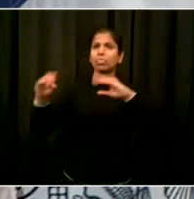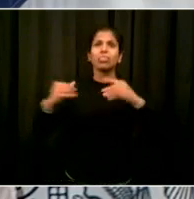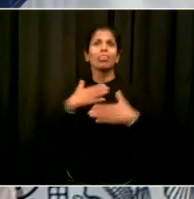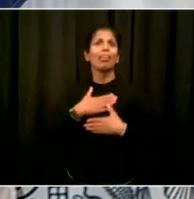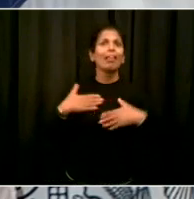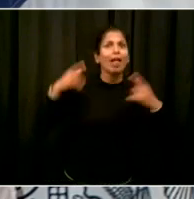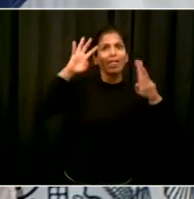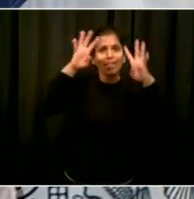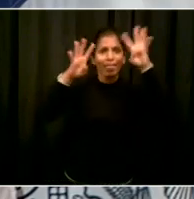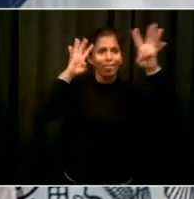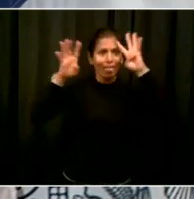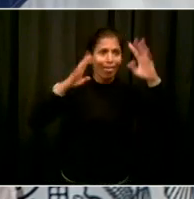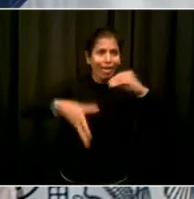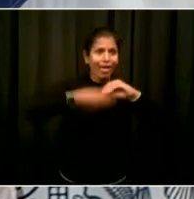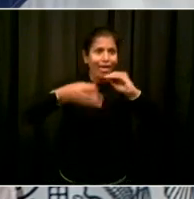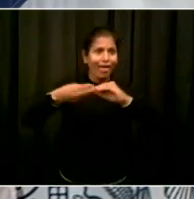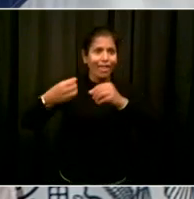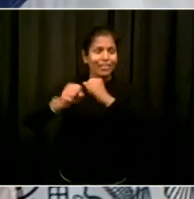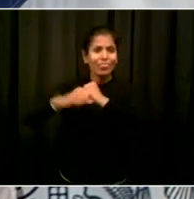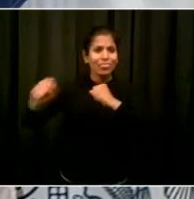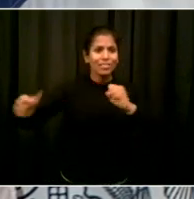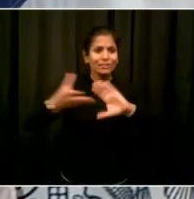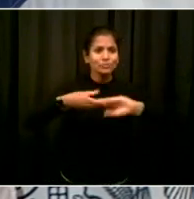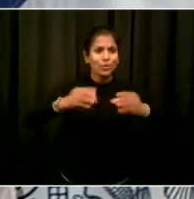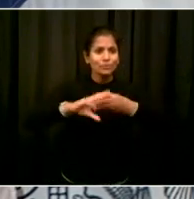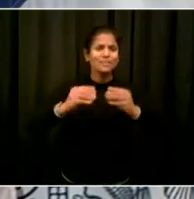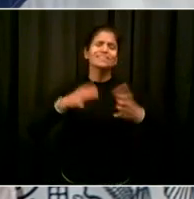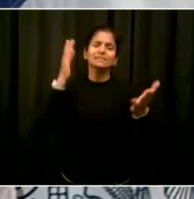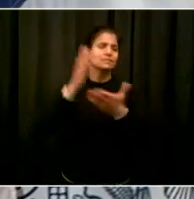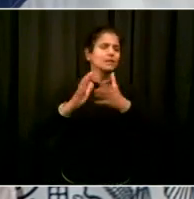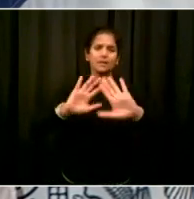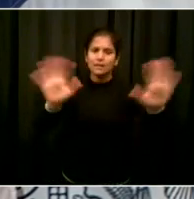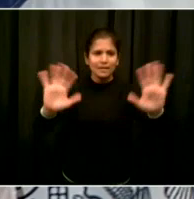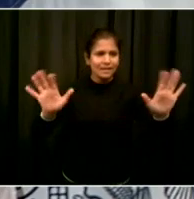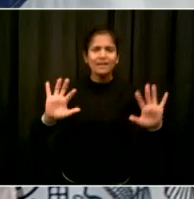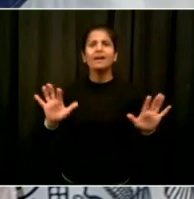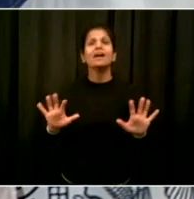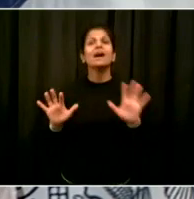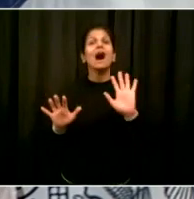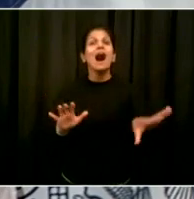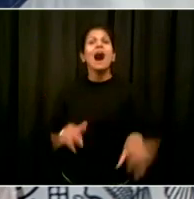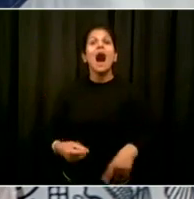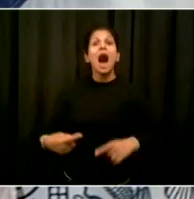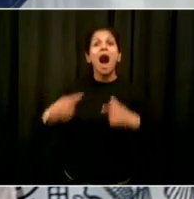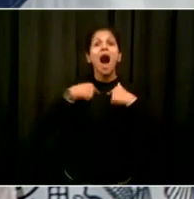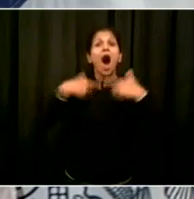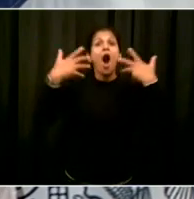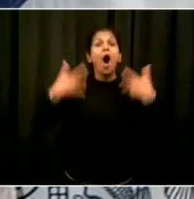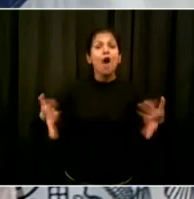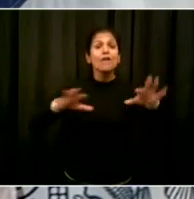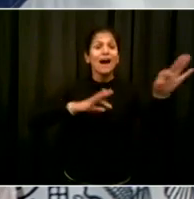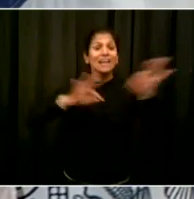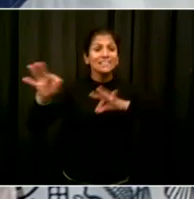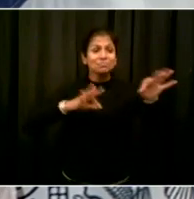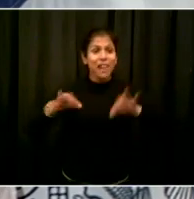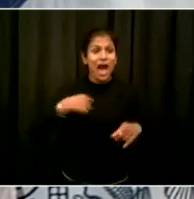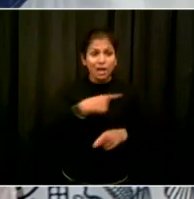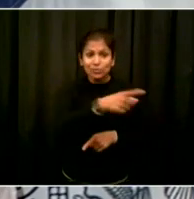exactly what's going on. What matters is that we have a responsibility in New York City. It's our